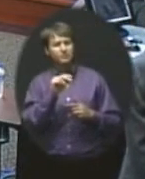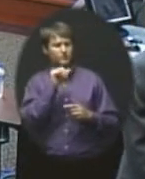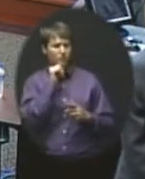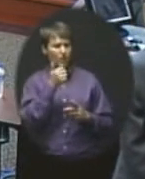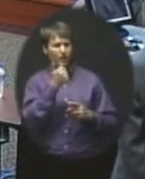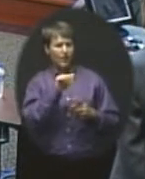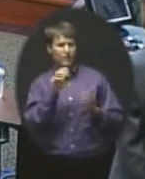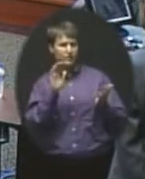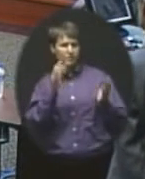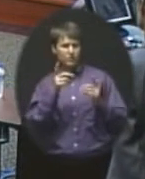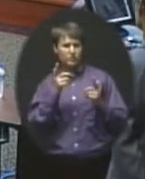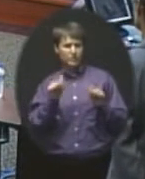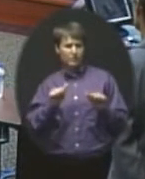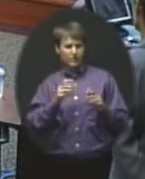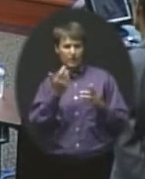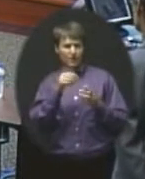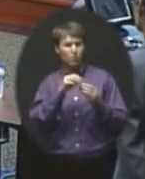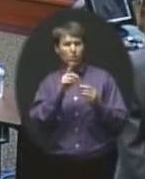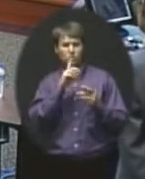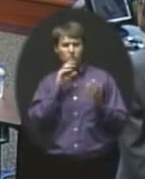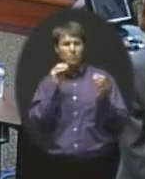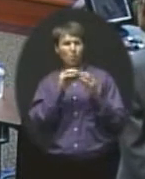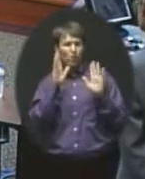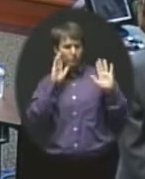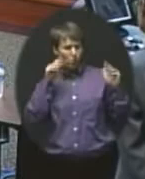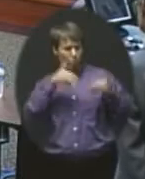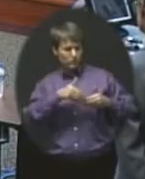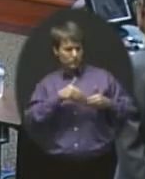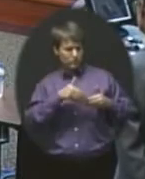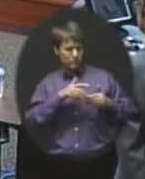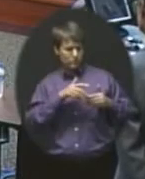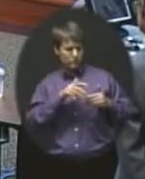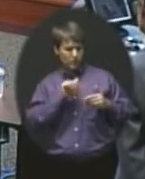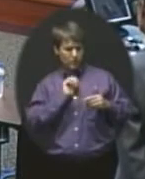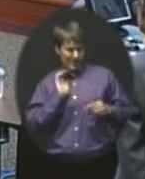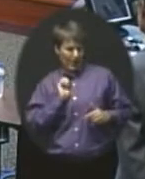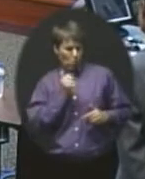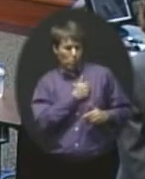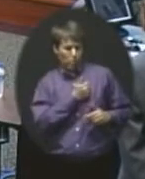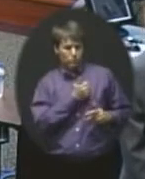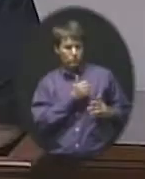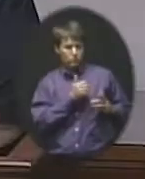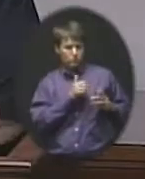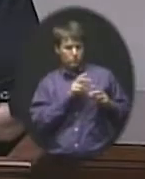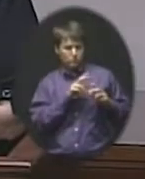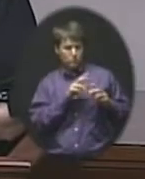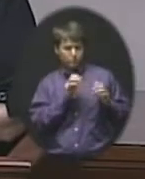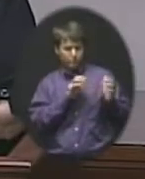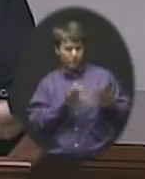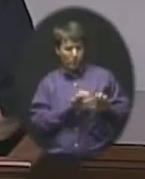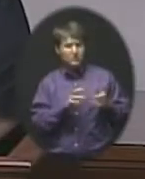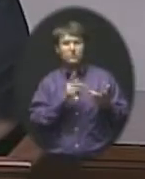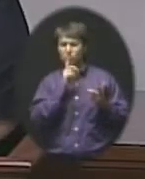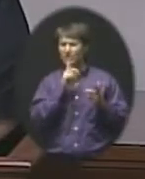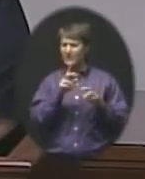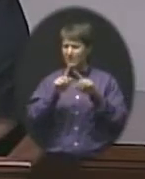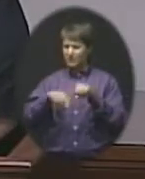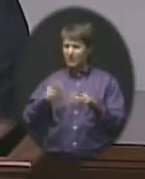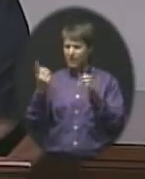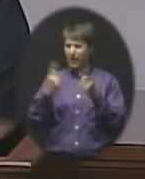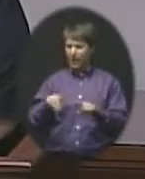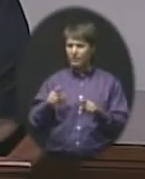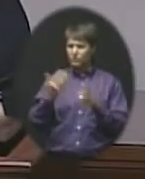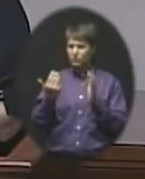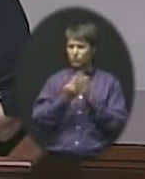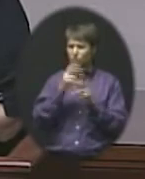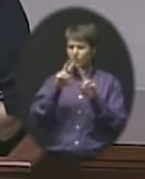a mechanism anymore. So it's focusing more internally on performance. Absolutely. And I think depending on what happens with the new assessments, if